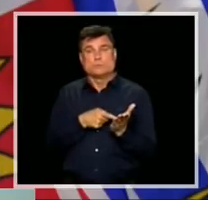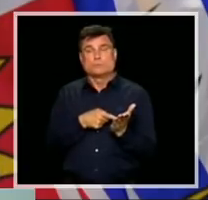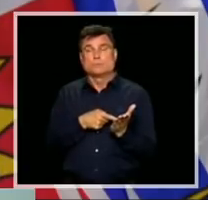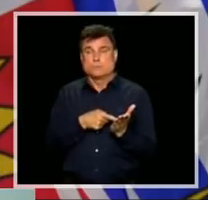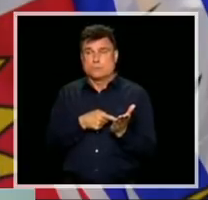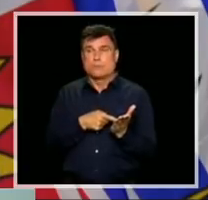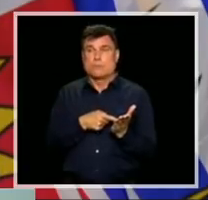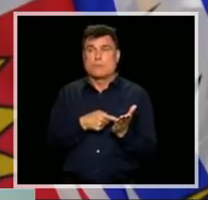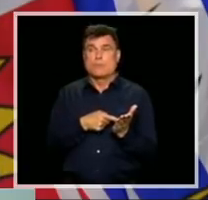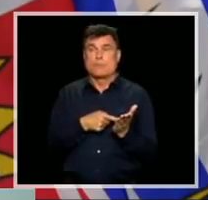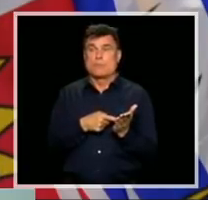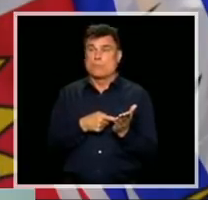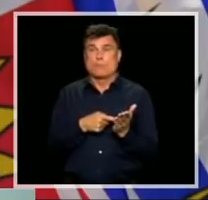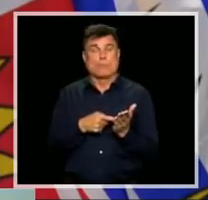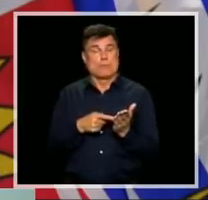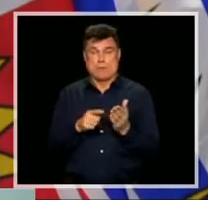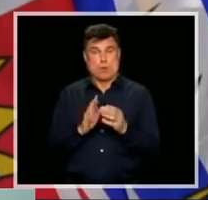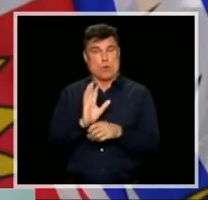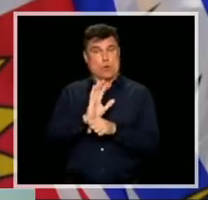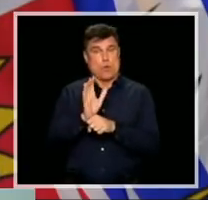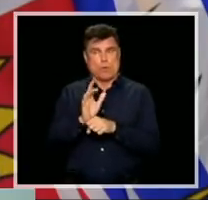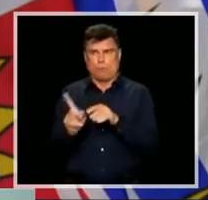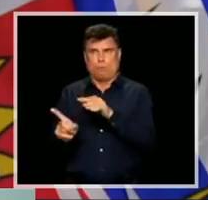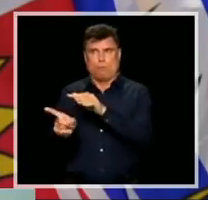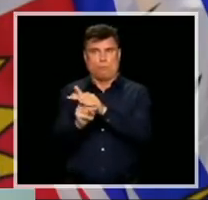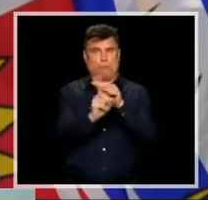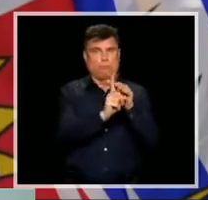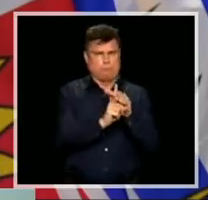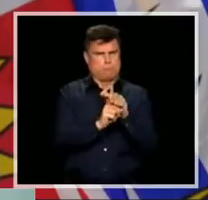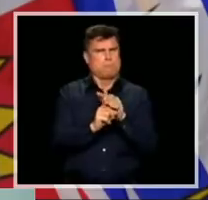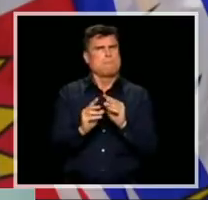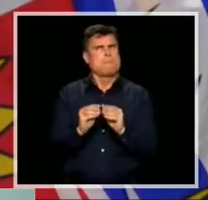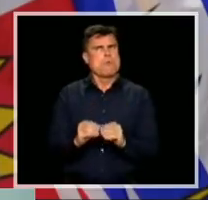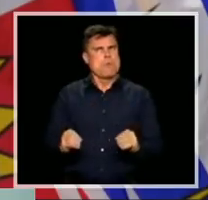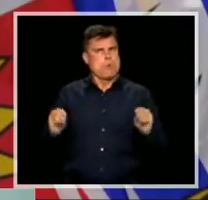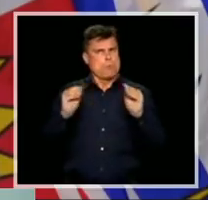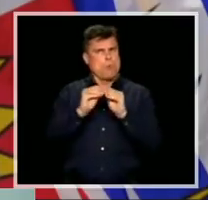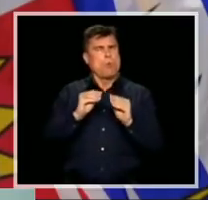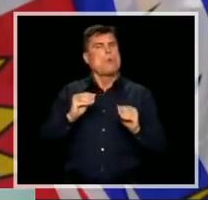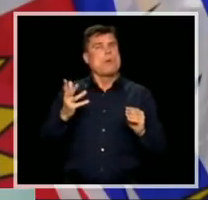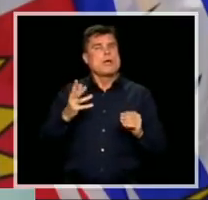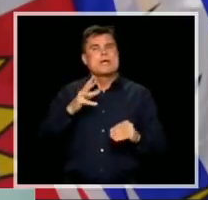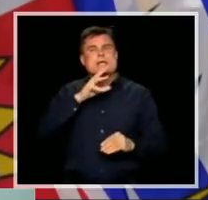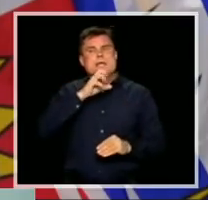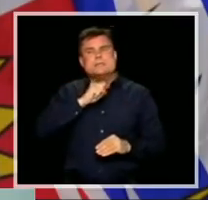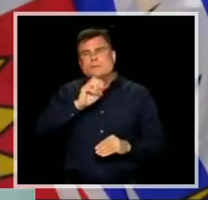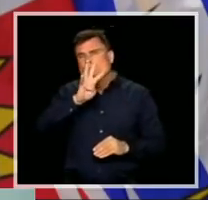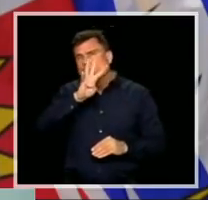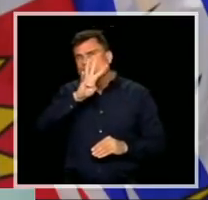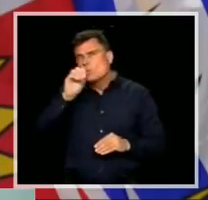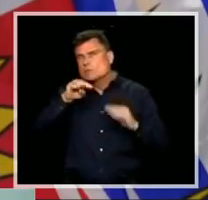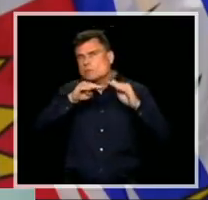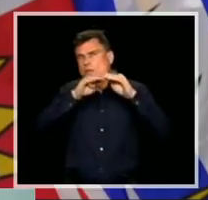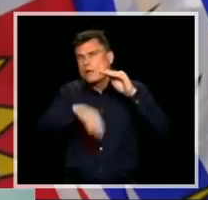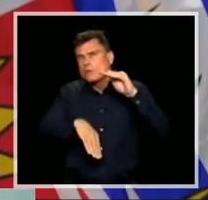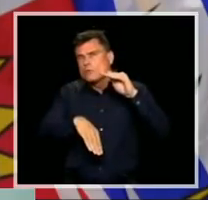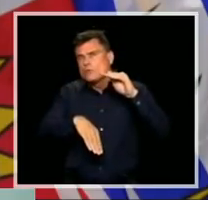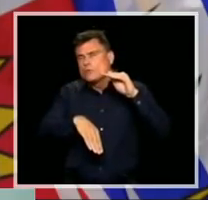people between 20 and 29. And then, as I mentioned, 77 people under the age